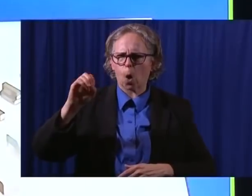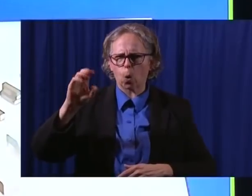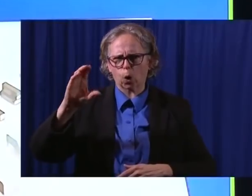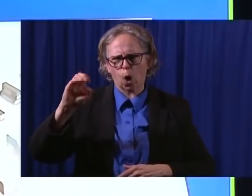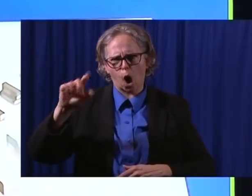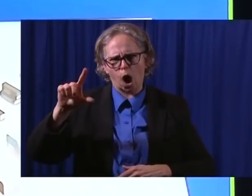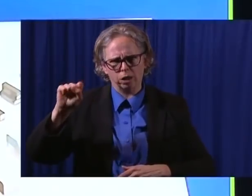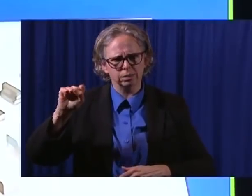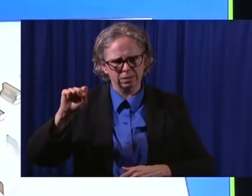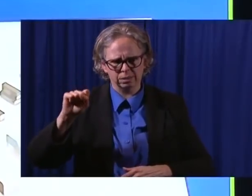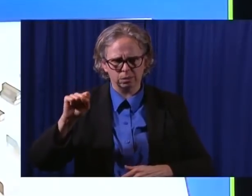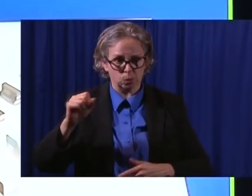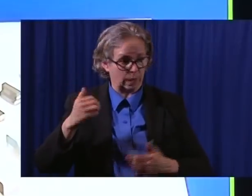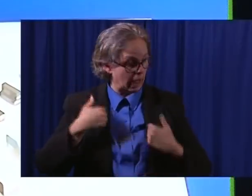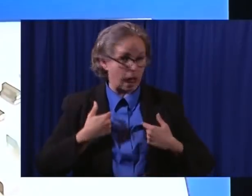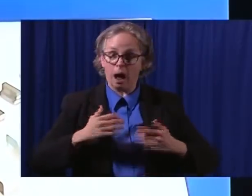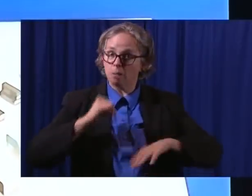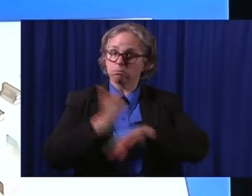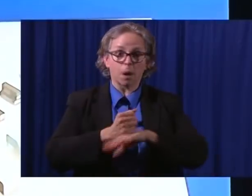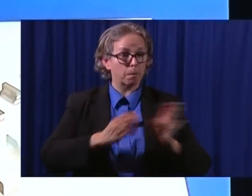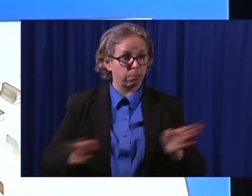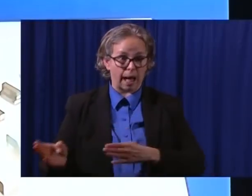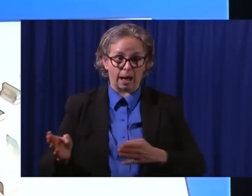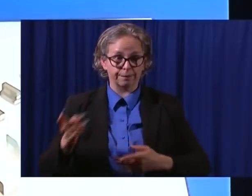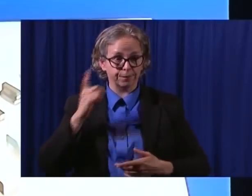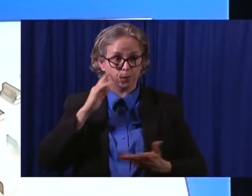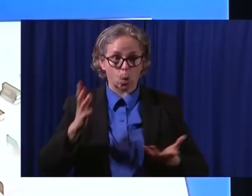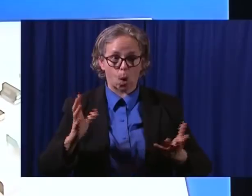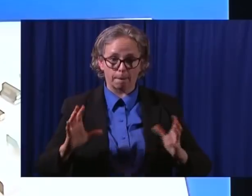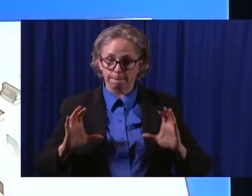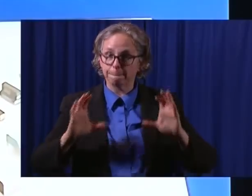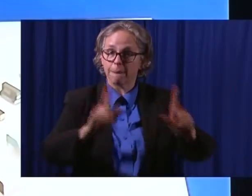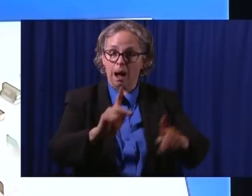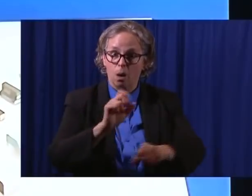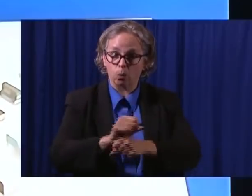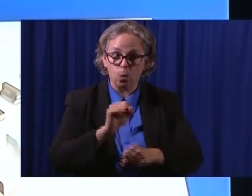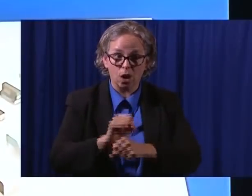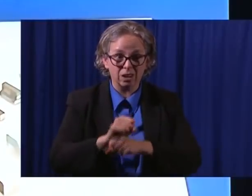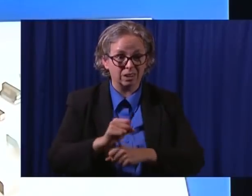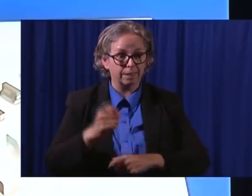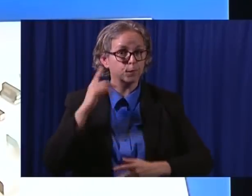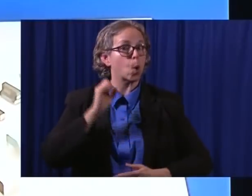for RCF Group, but for all our clients, many